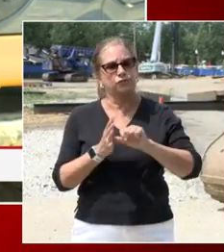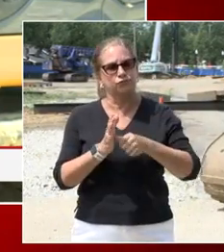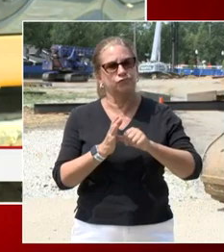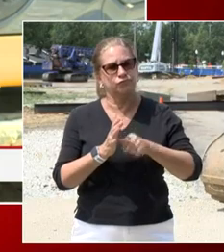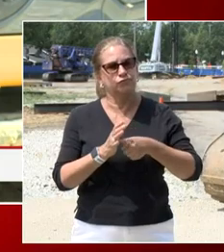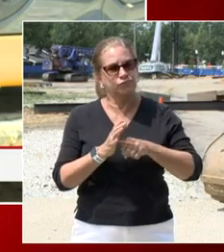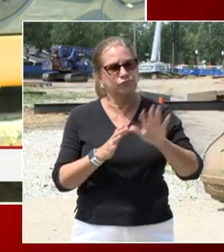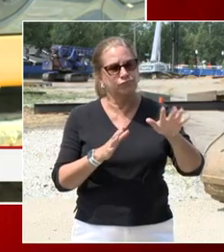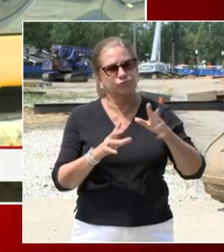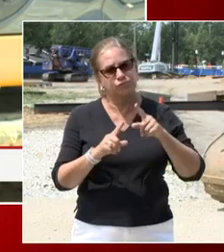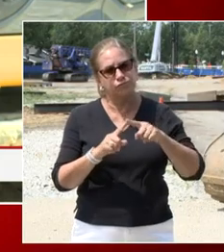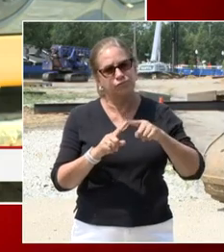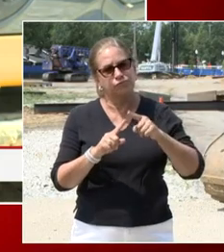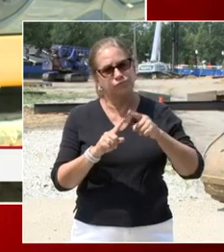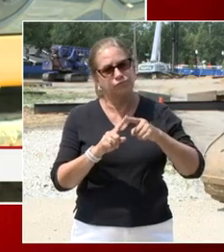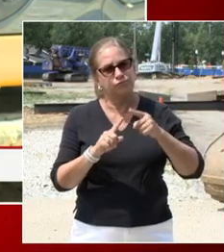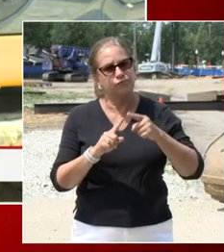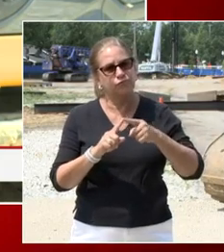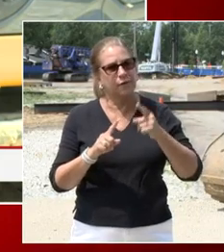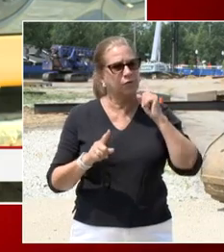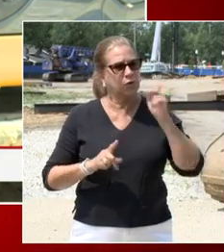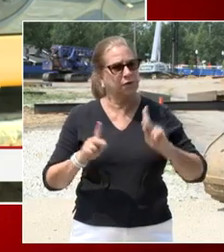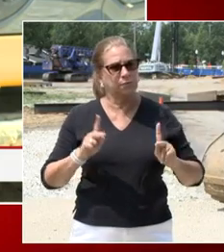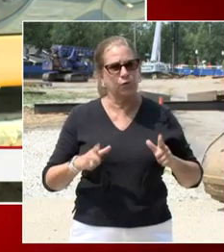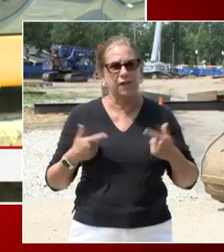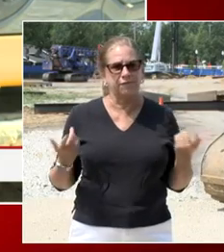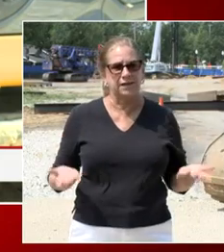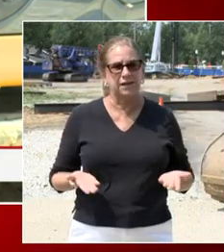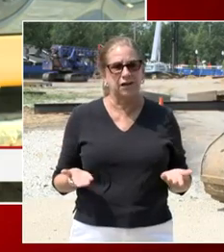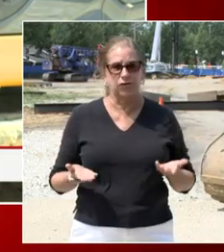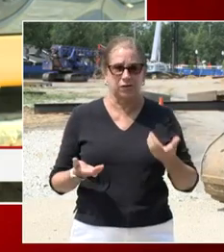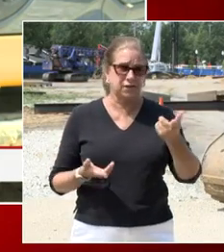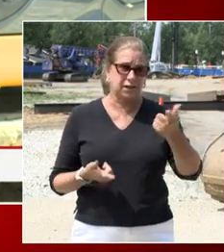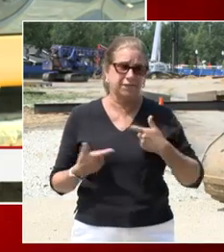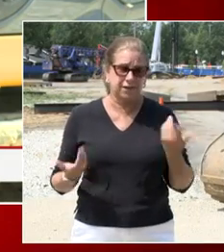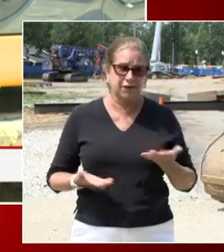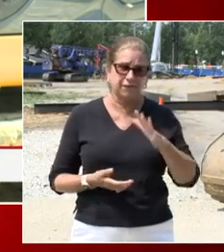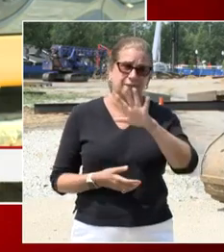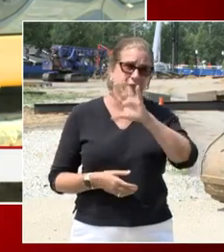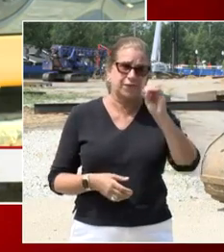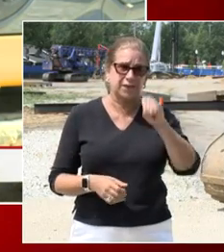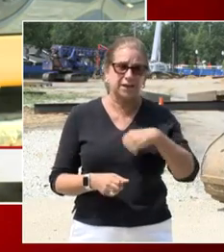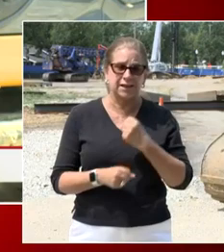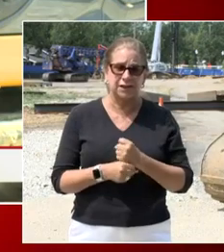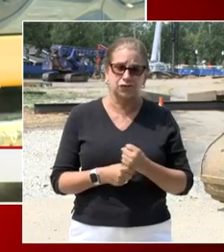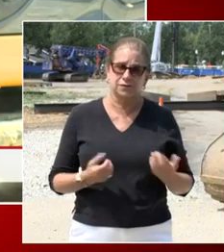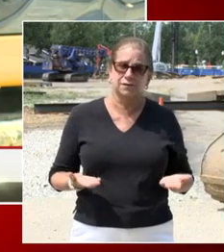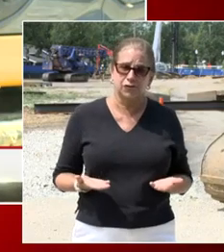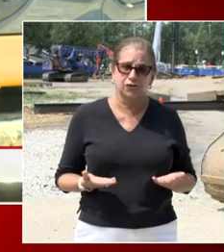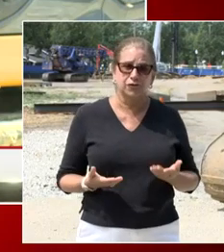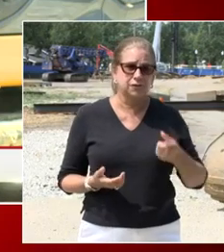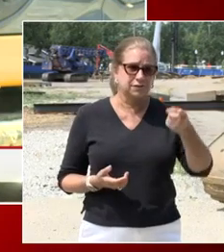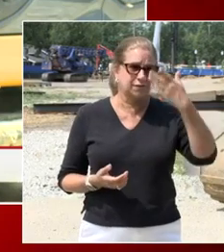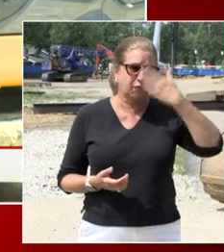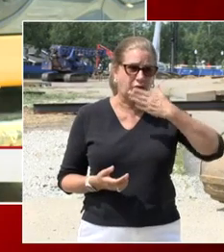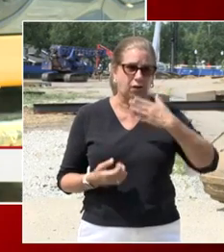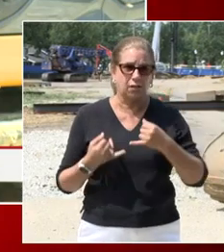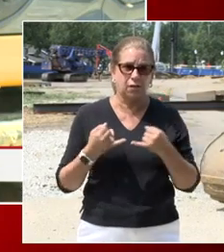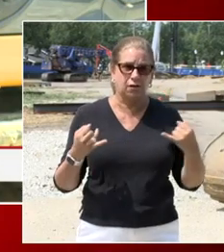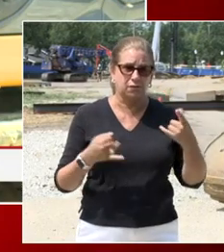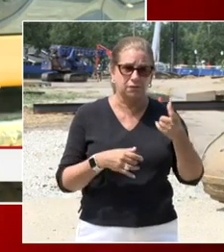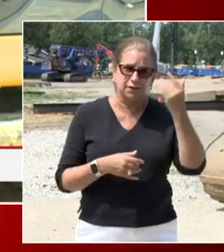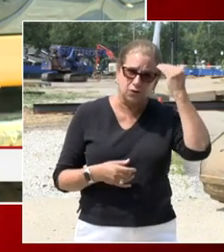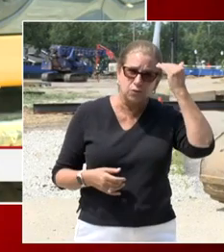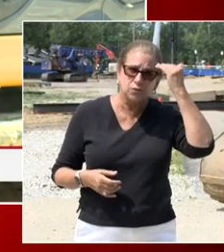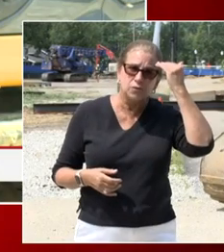for almost 50 years, and you've always been on the front line fighting against HIV and AIDS. And in fact,